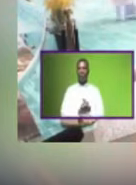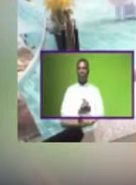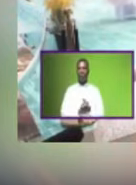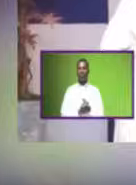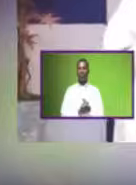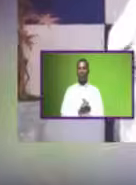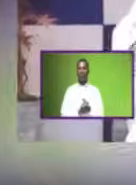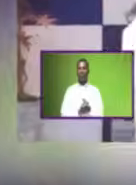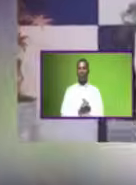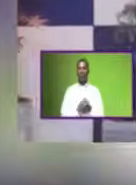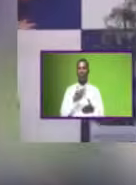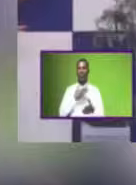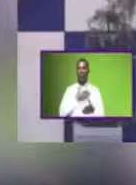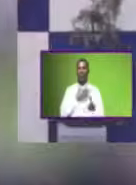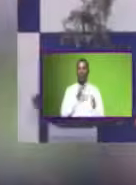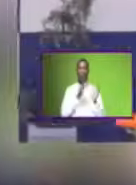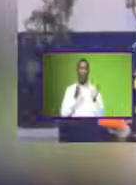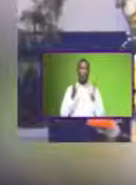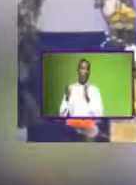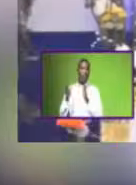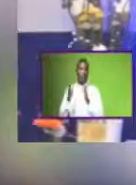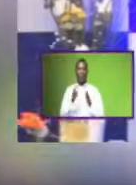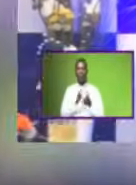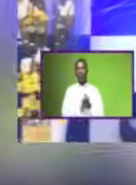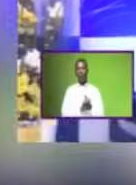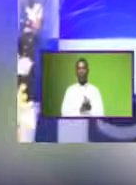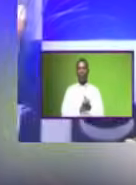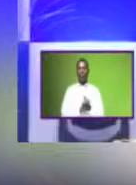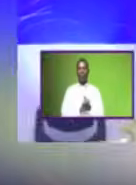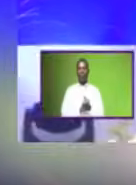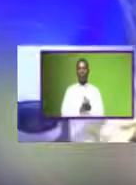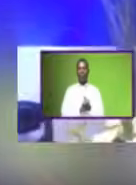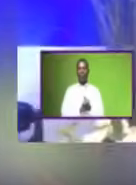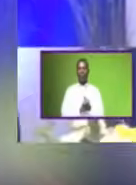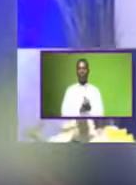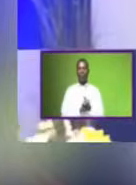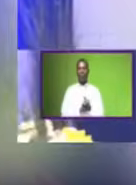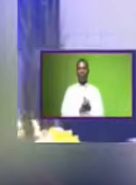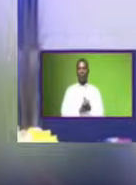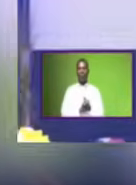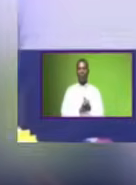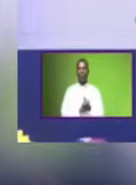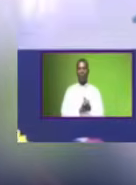Maybe sister. I am going to establish it.